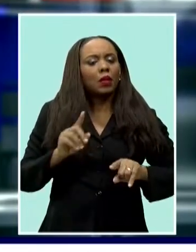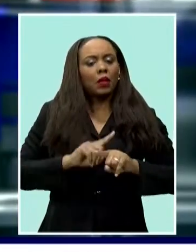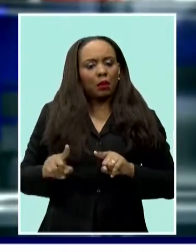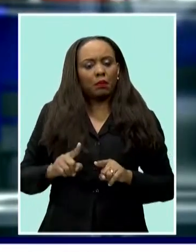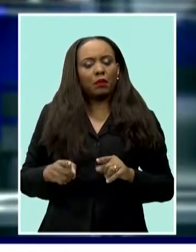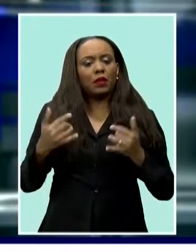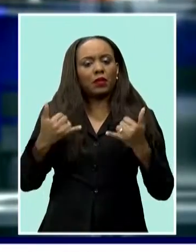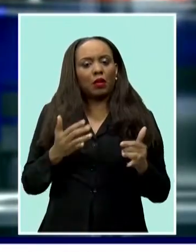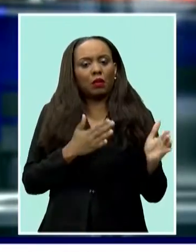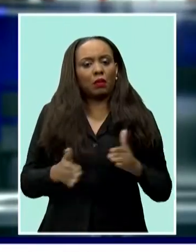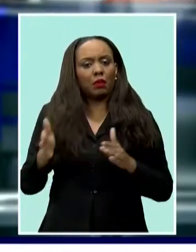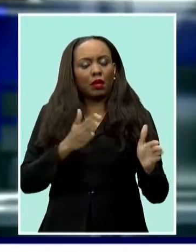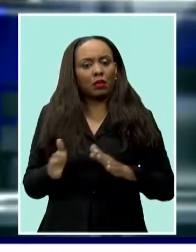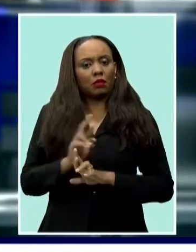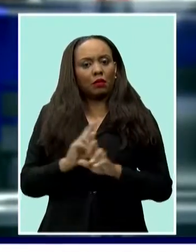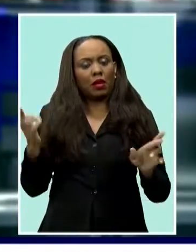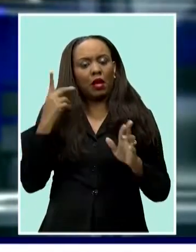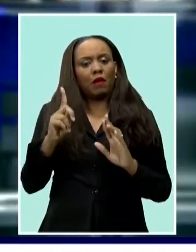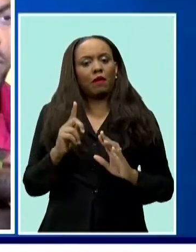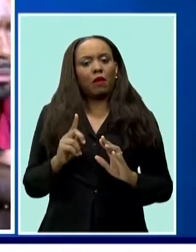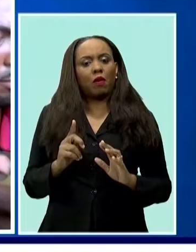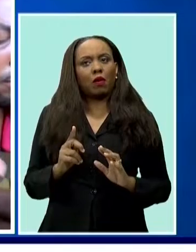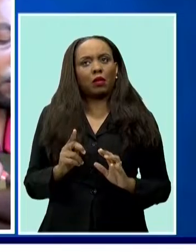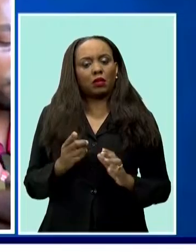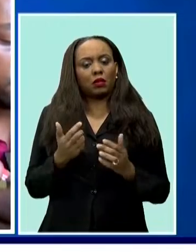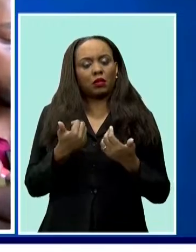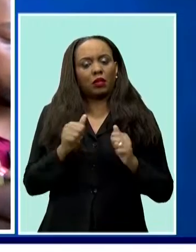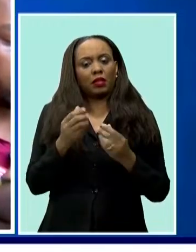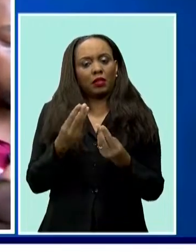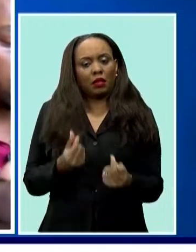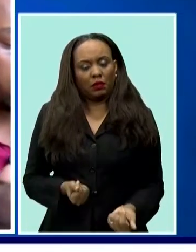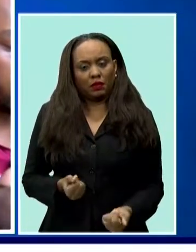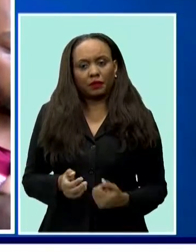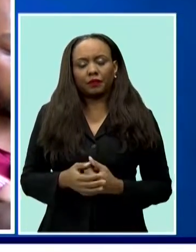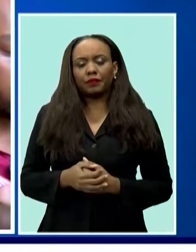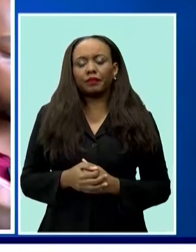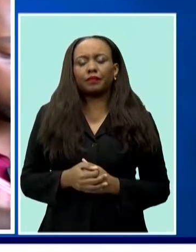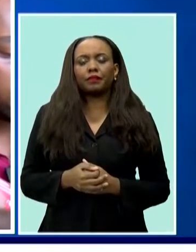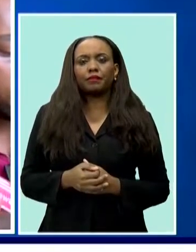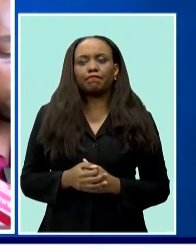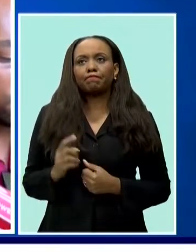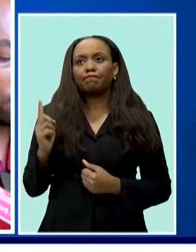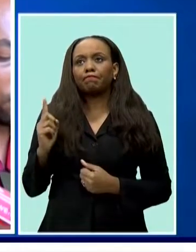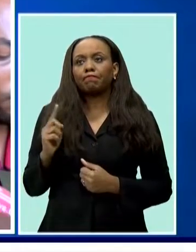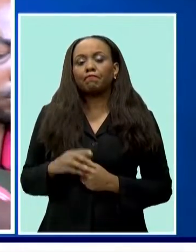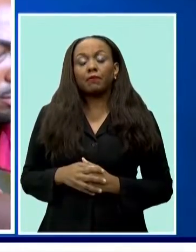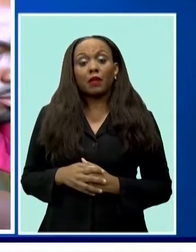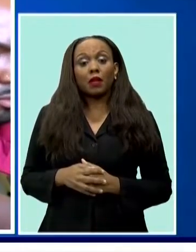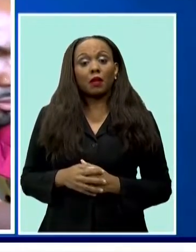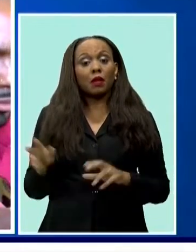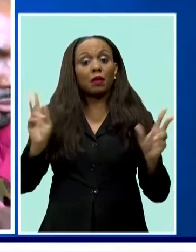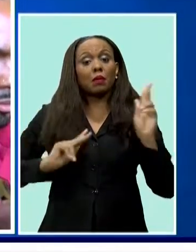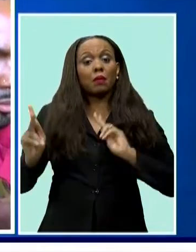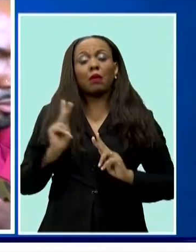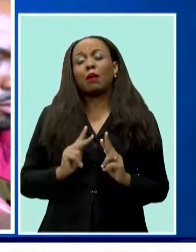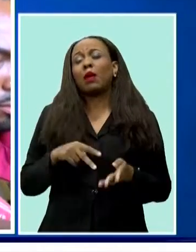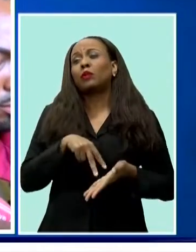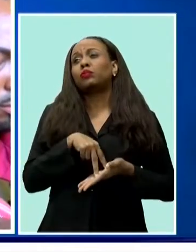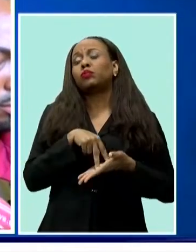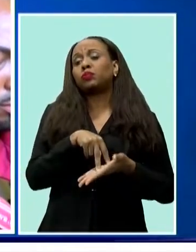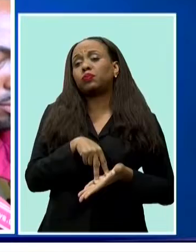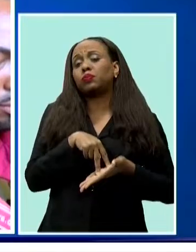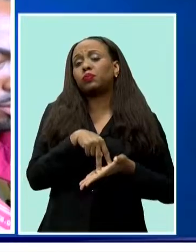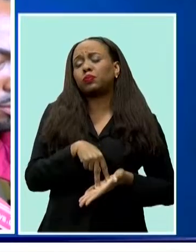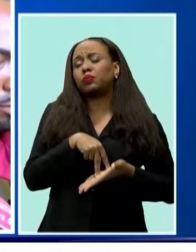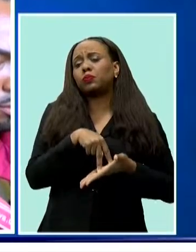the deficiencies. It is true that the commuters have been having a difficult time and long waits for buses, and